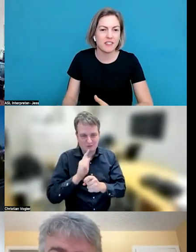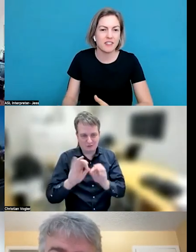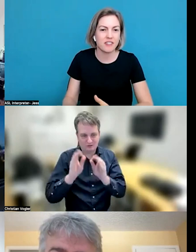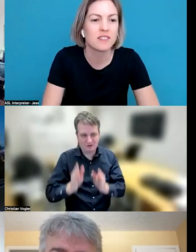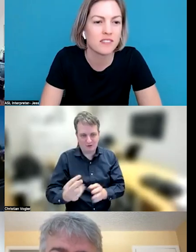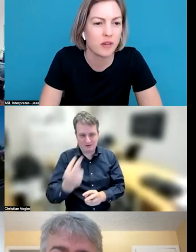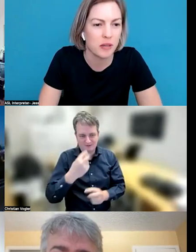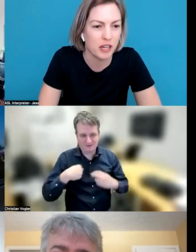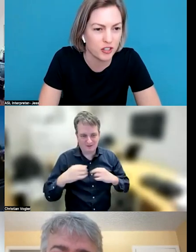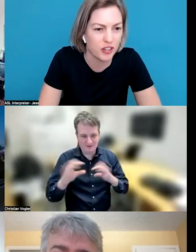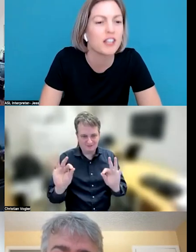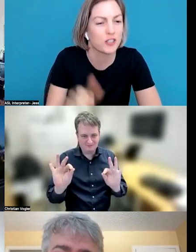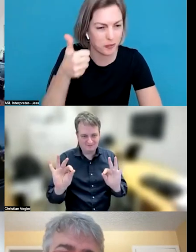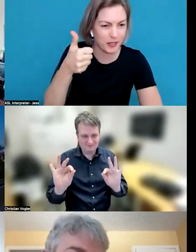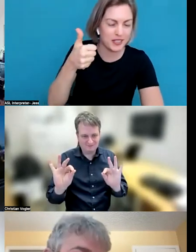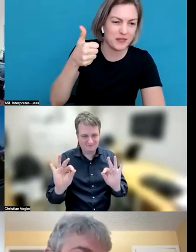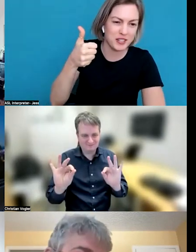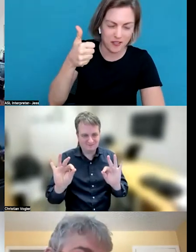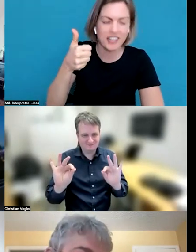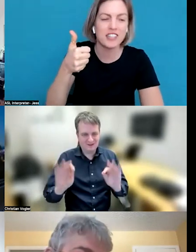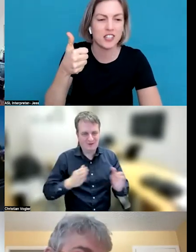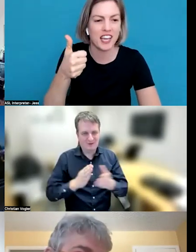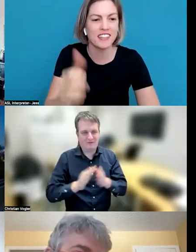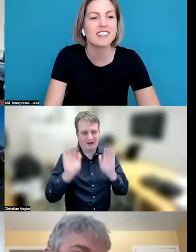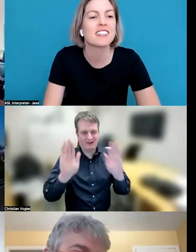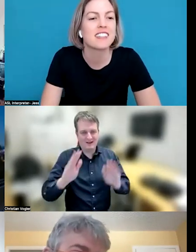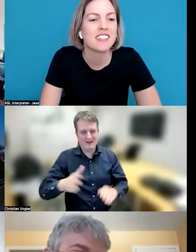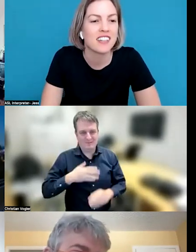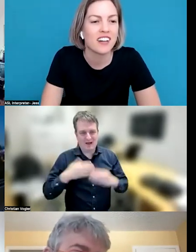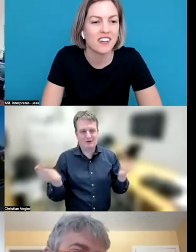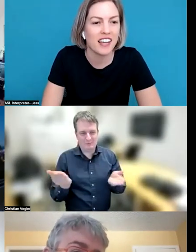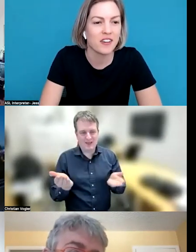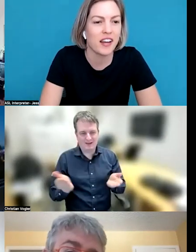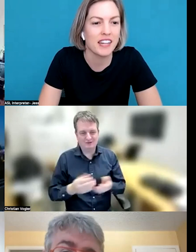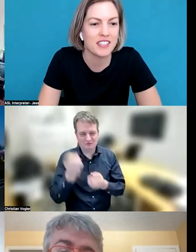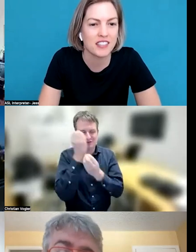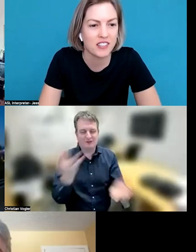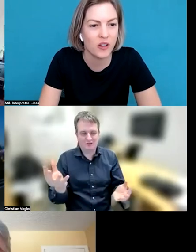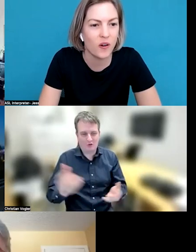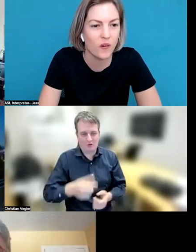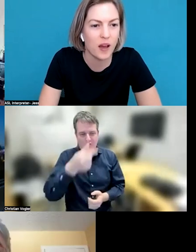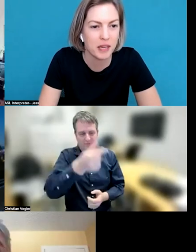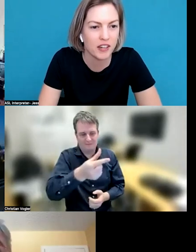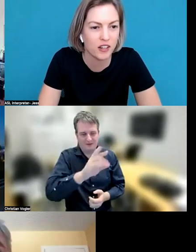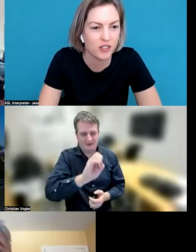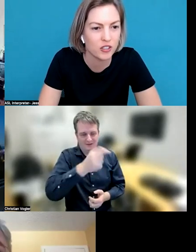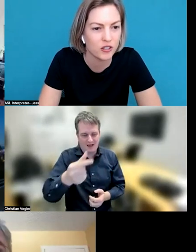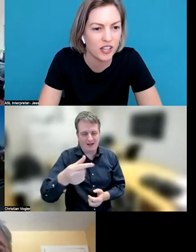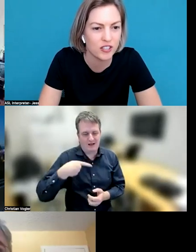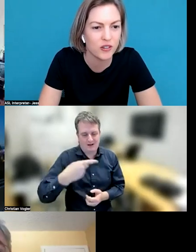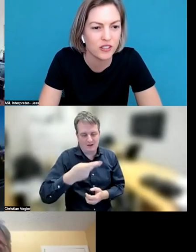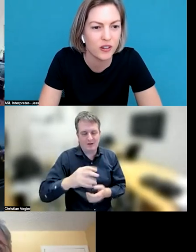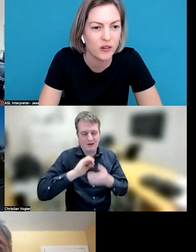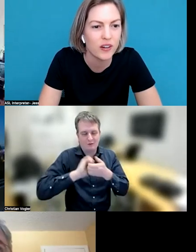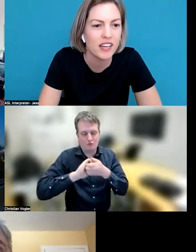Hi there, everybody. Want to make sure that the interpreter can see me just fine, and she can. All right, great. So I'm here to